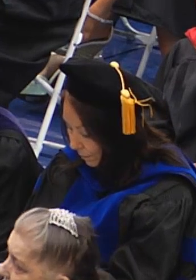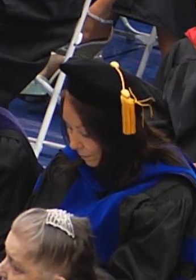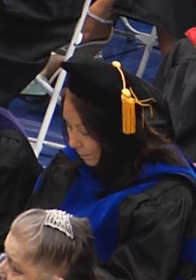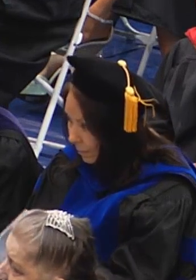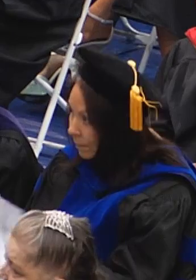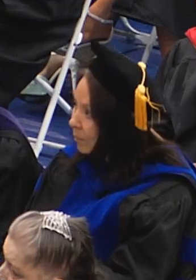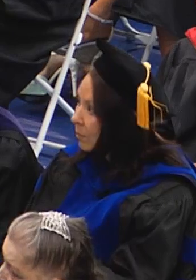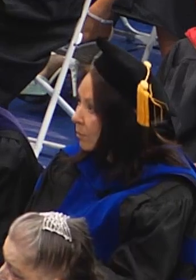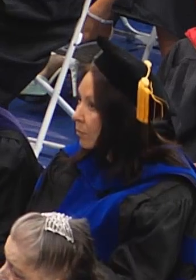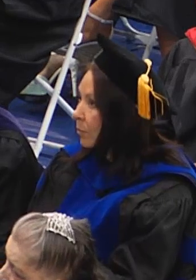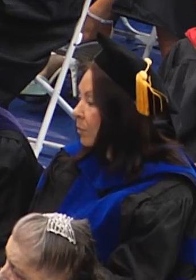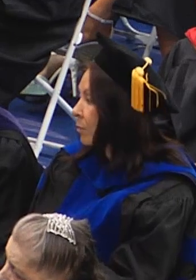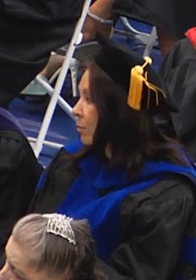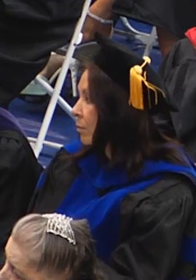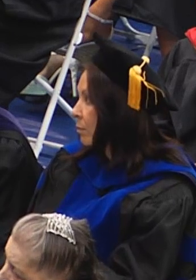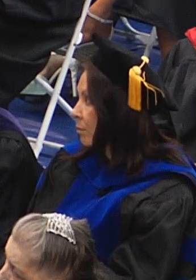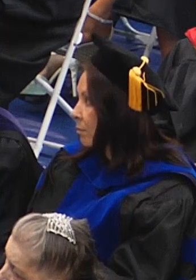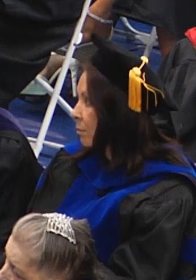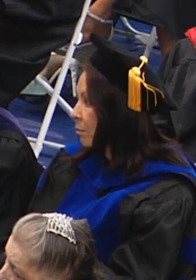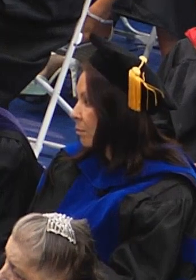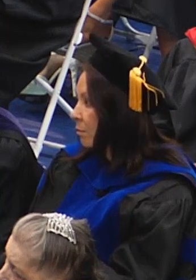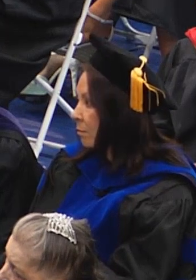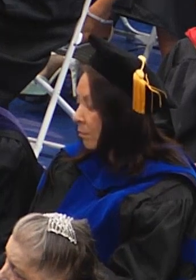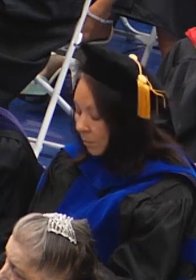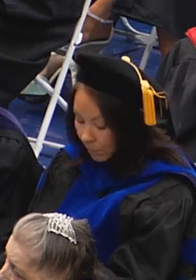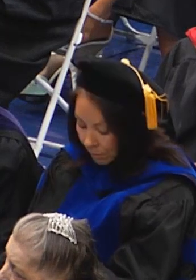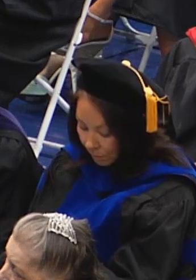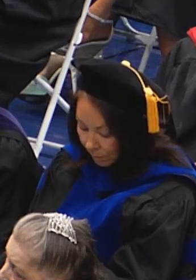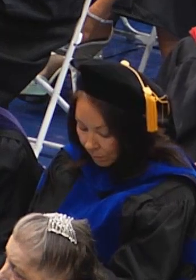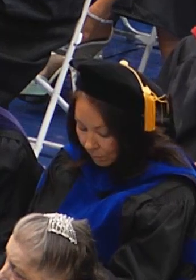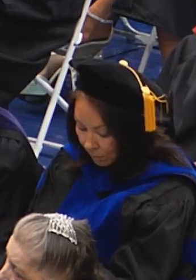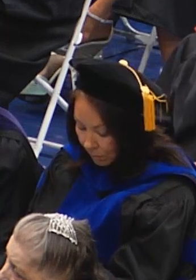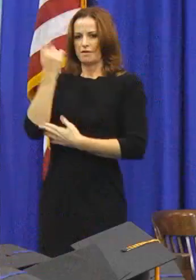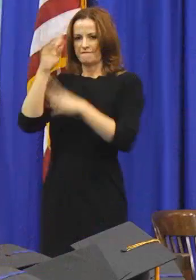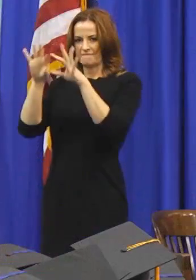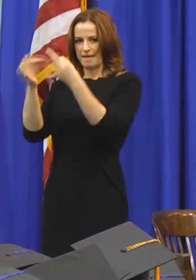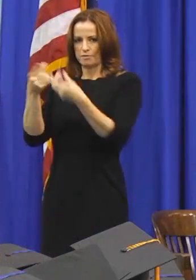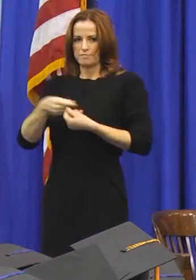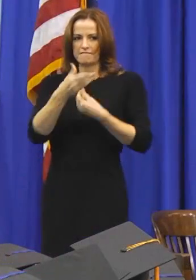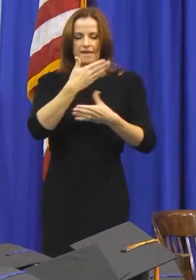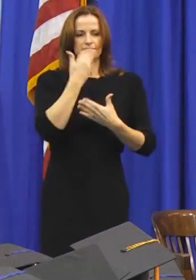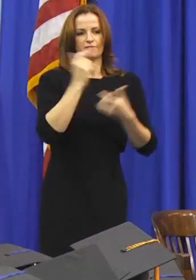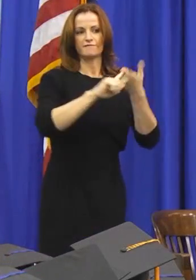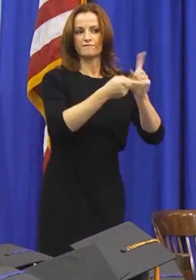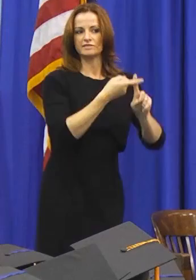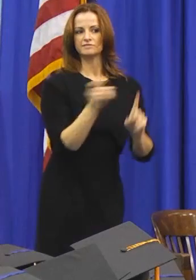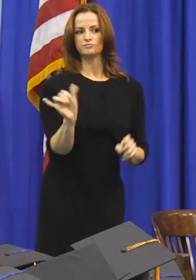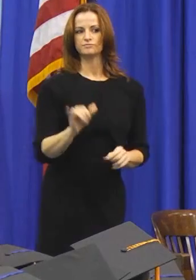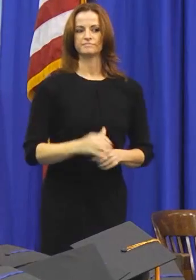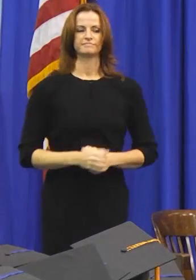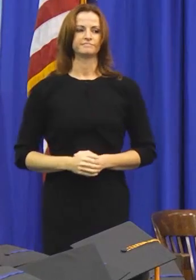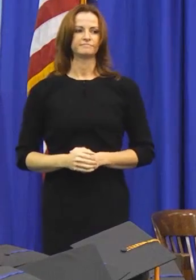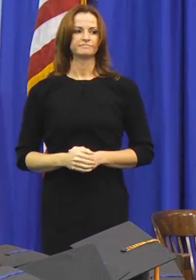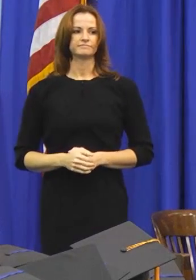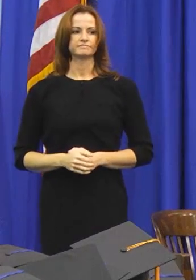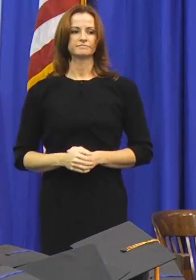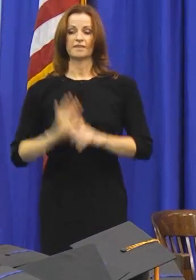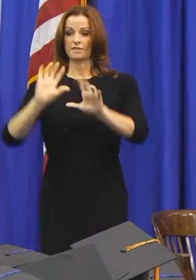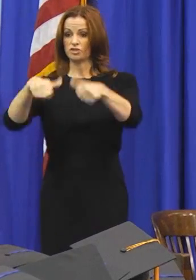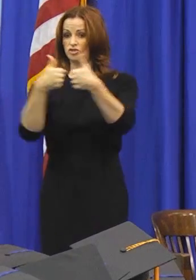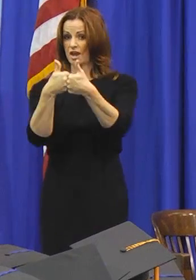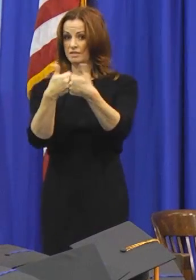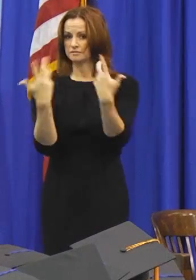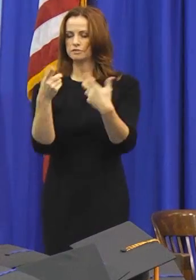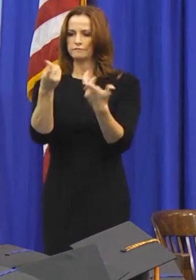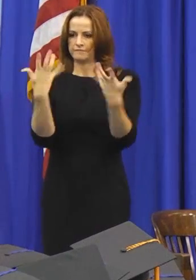for yourself and your loved ones in the future. The challenge here is that you have graduated with a degree